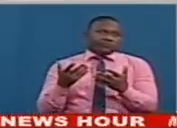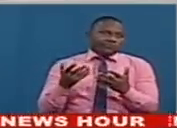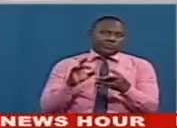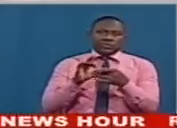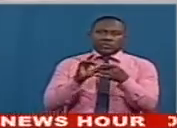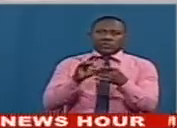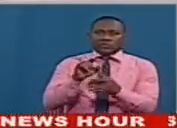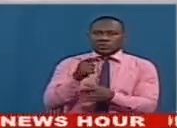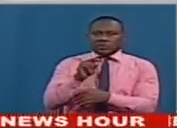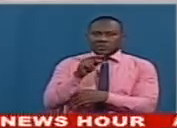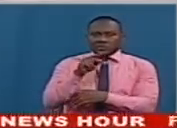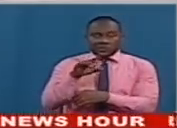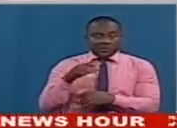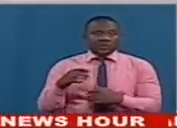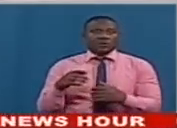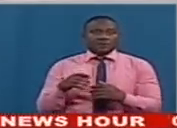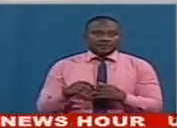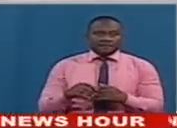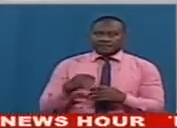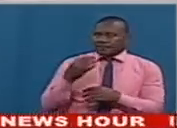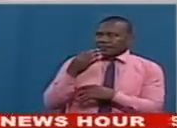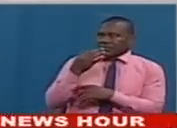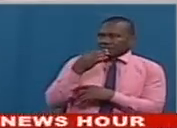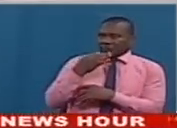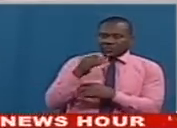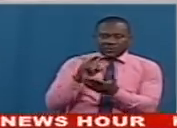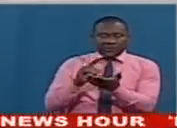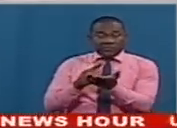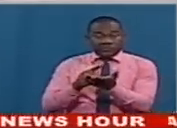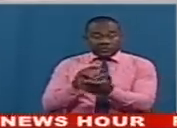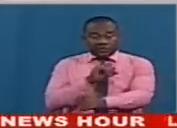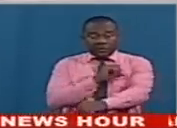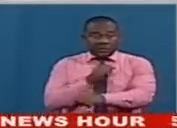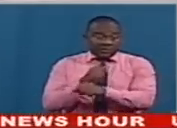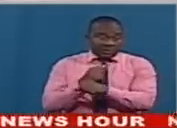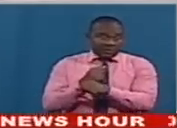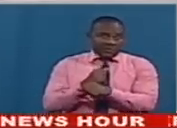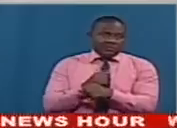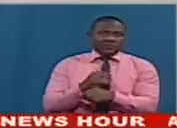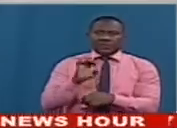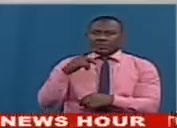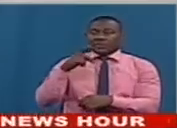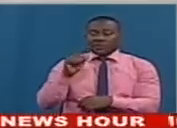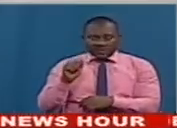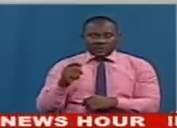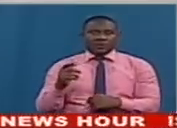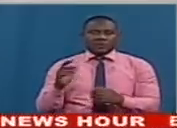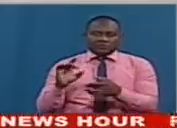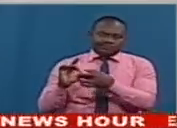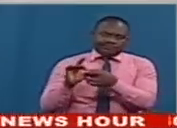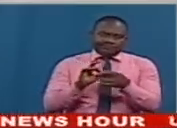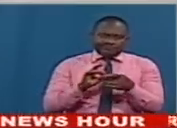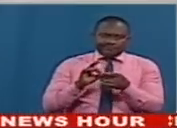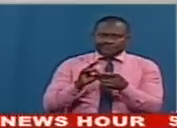Council, Food and Drugs Authority and Environmental Protection Agency to expedite the process for successful implementation